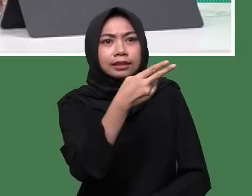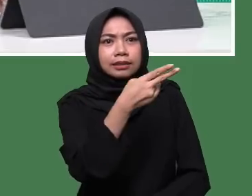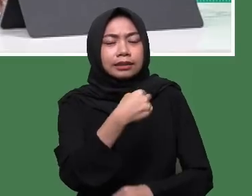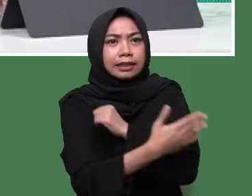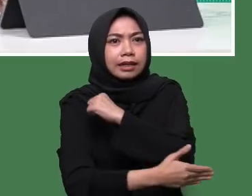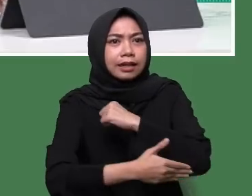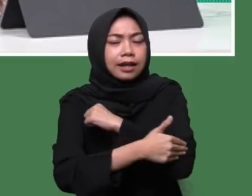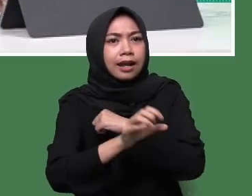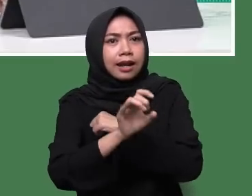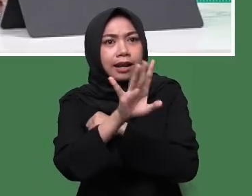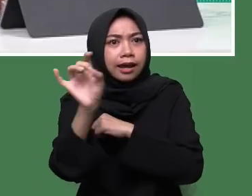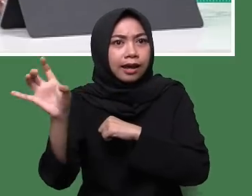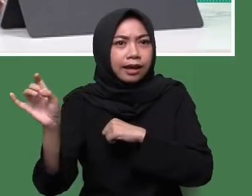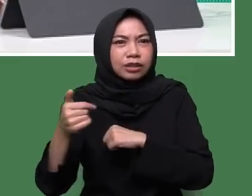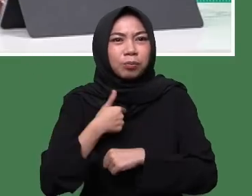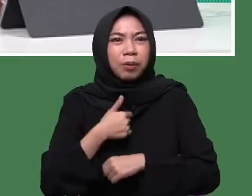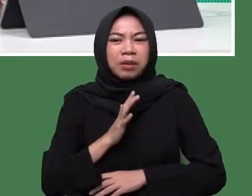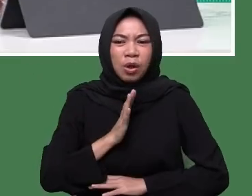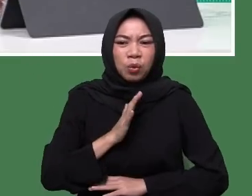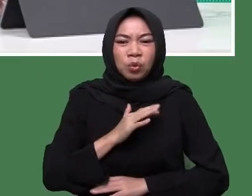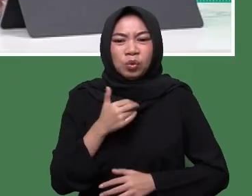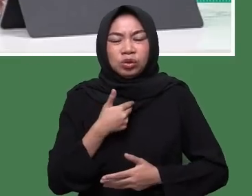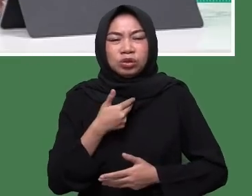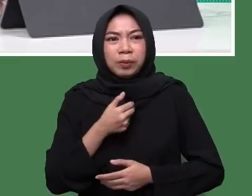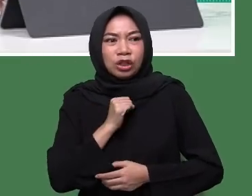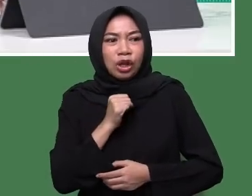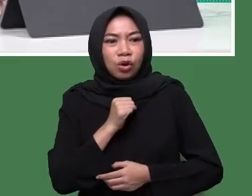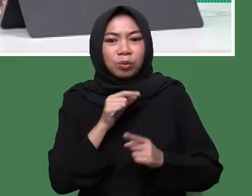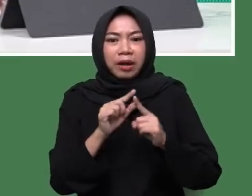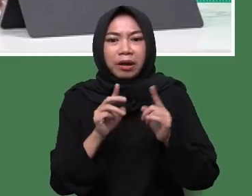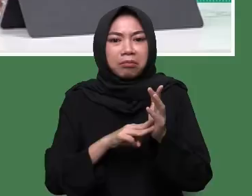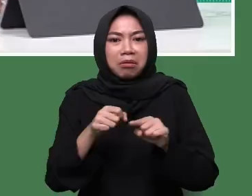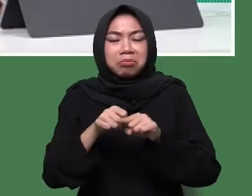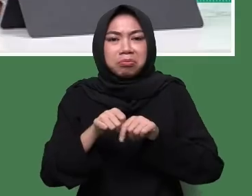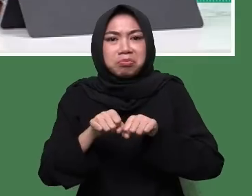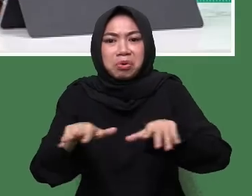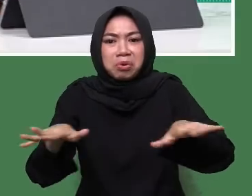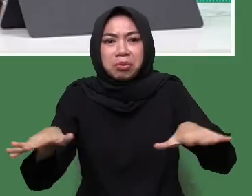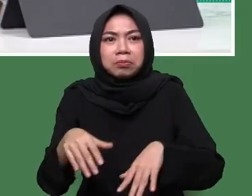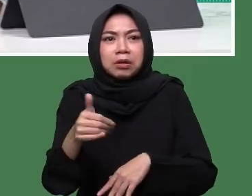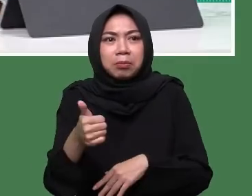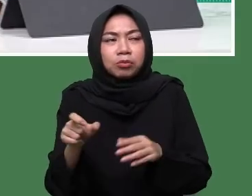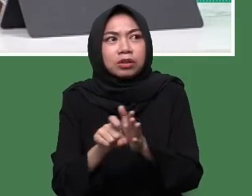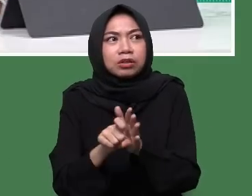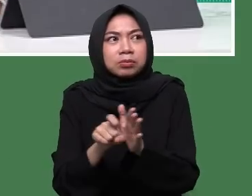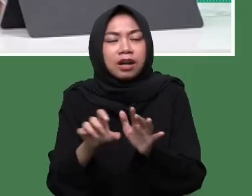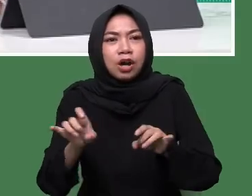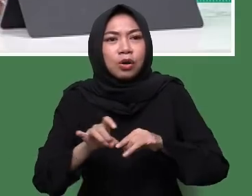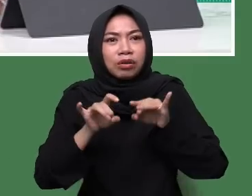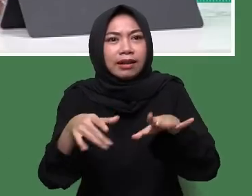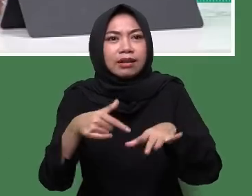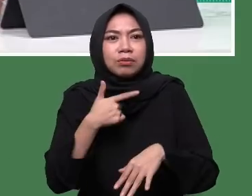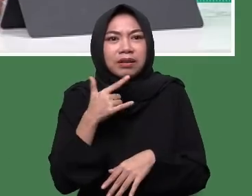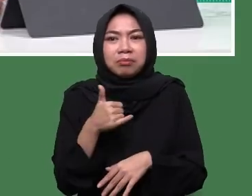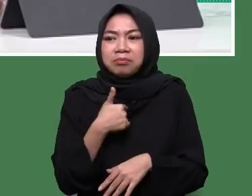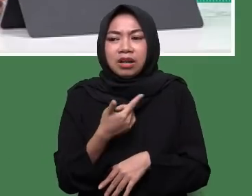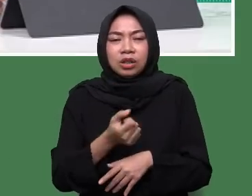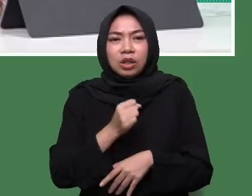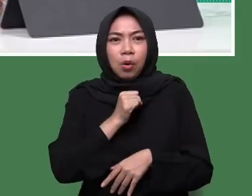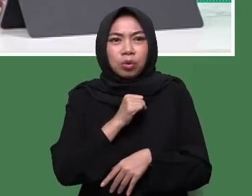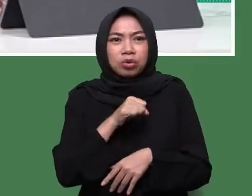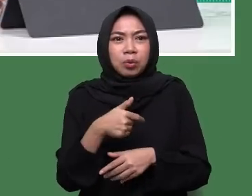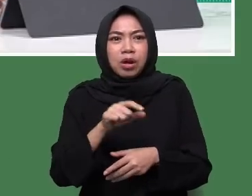bans because of fears about the disease being spread. This was sort of talked about a bit in Australia, at least in the beginning, but I know it hasn't